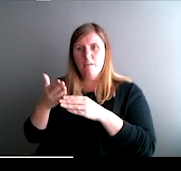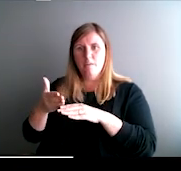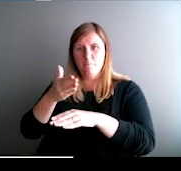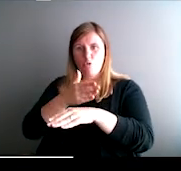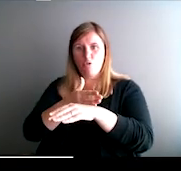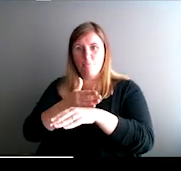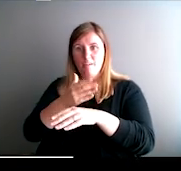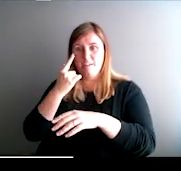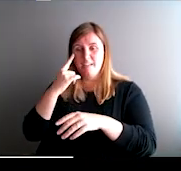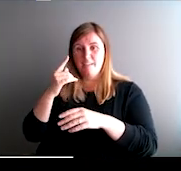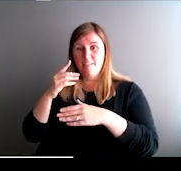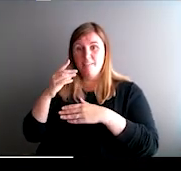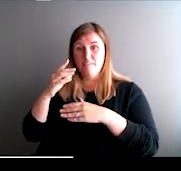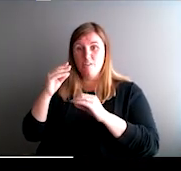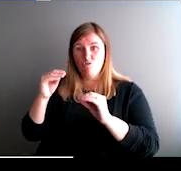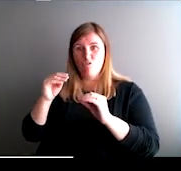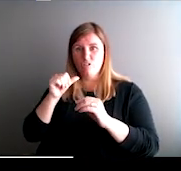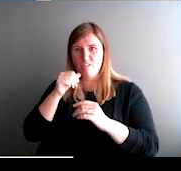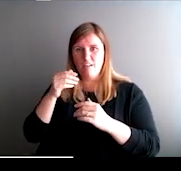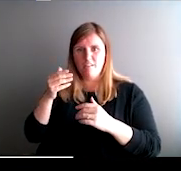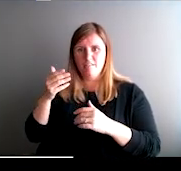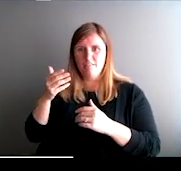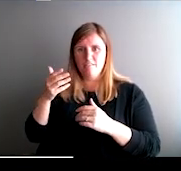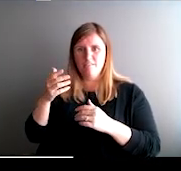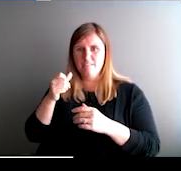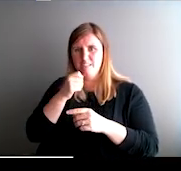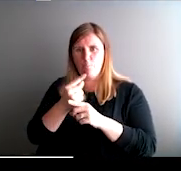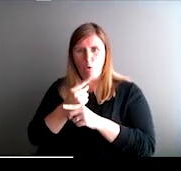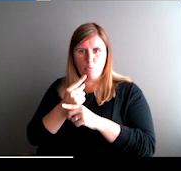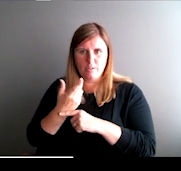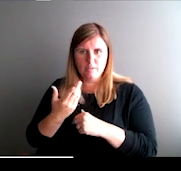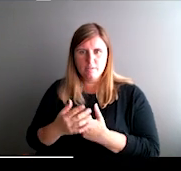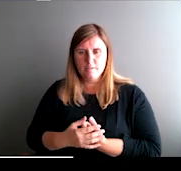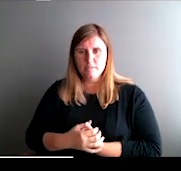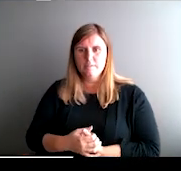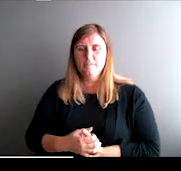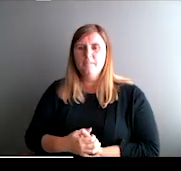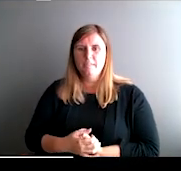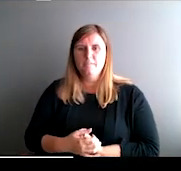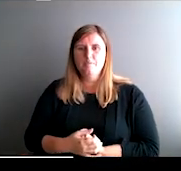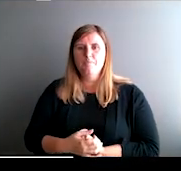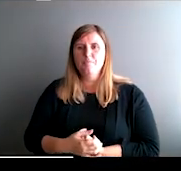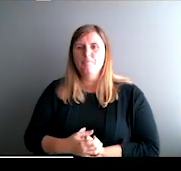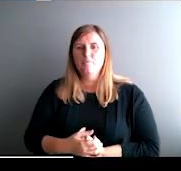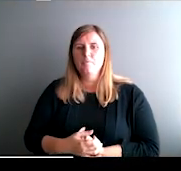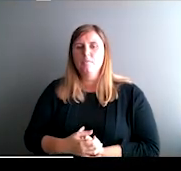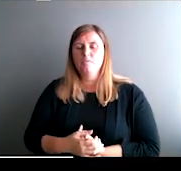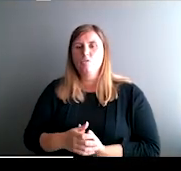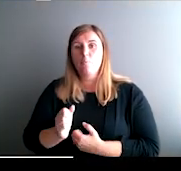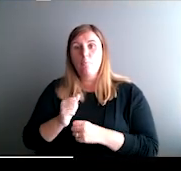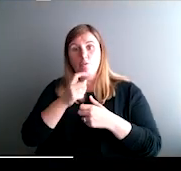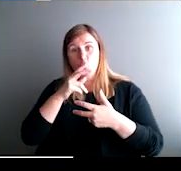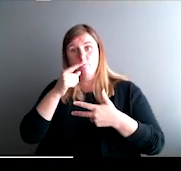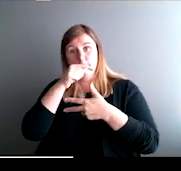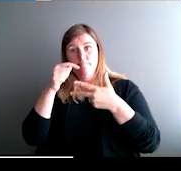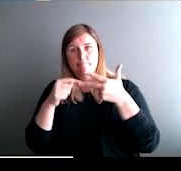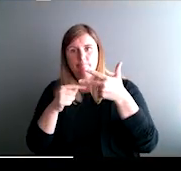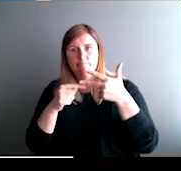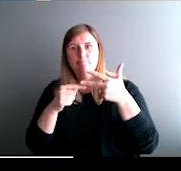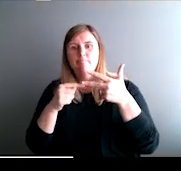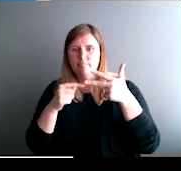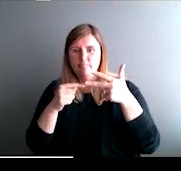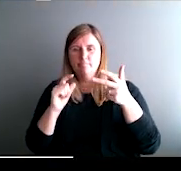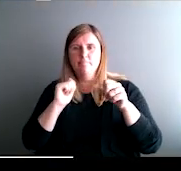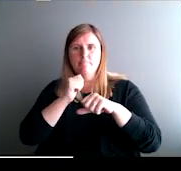improvement if the instruction's is inappropriate. So make sure that these three components are in place for any